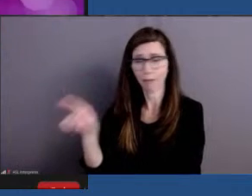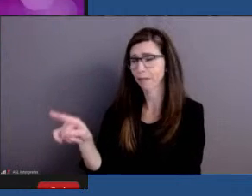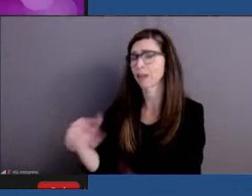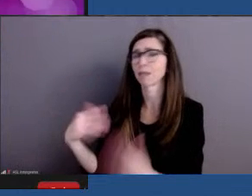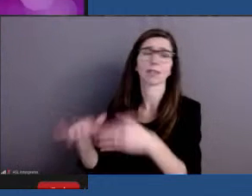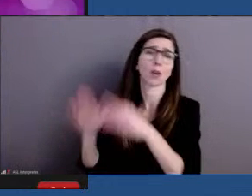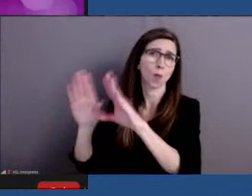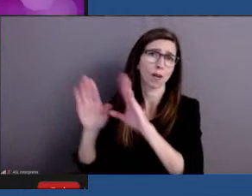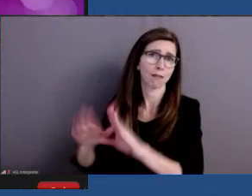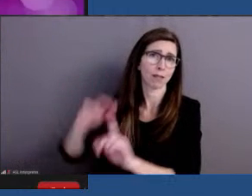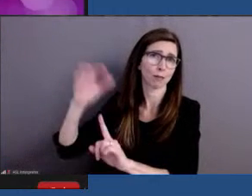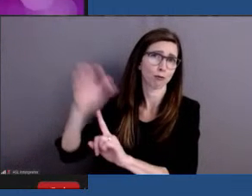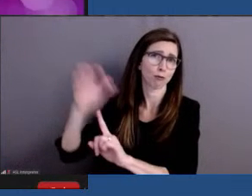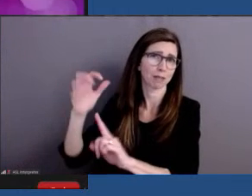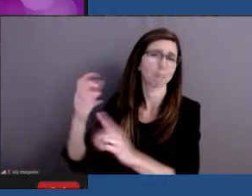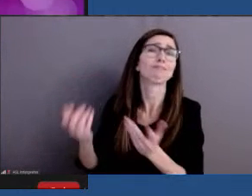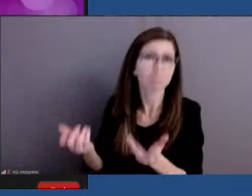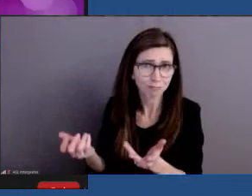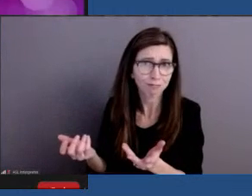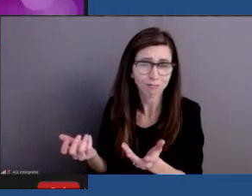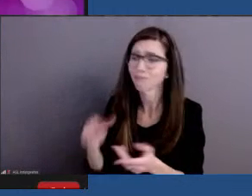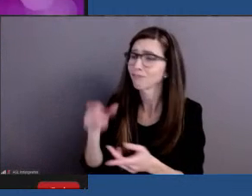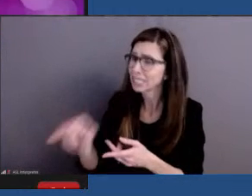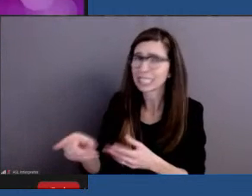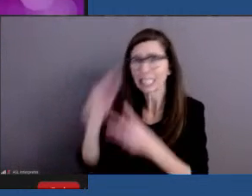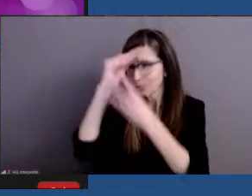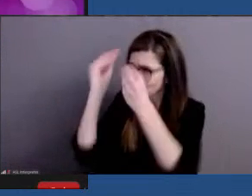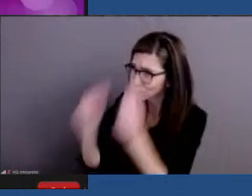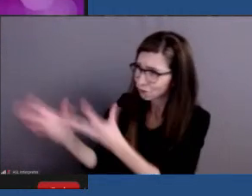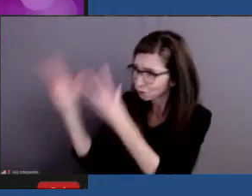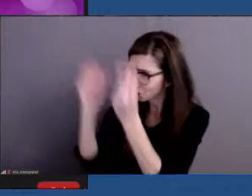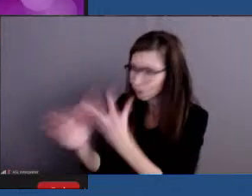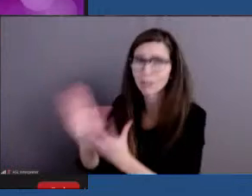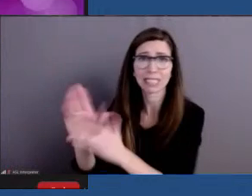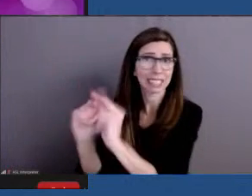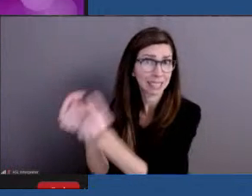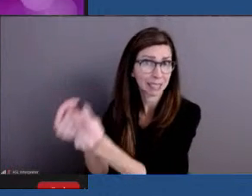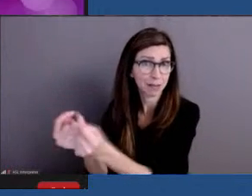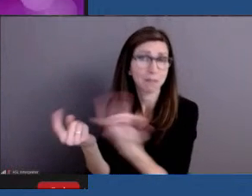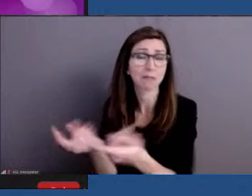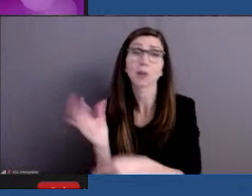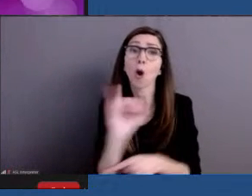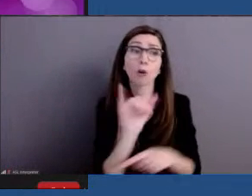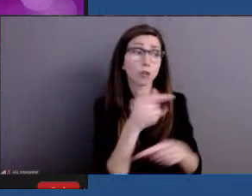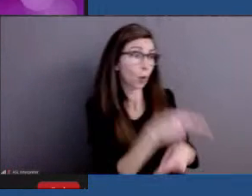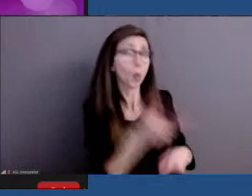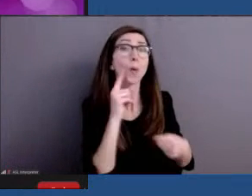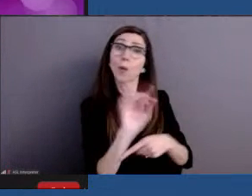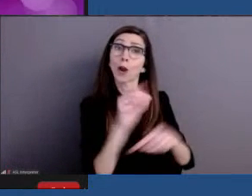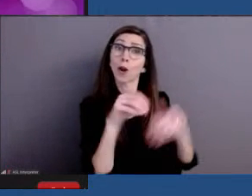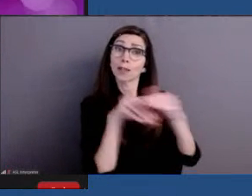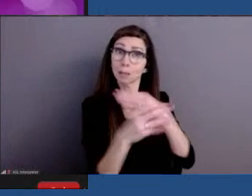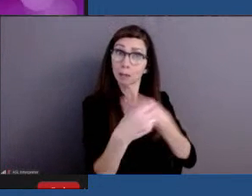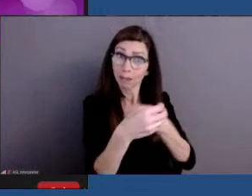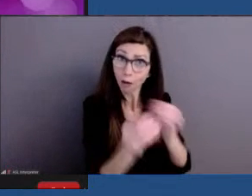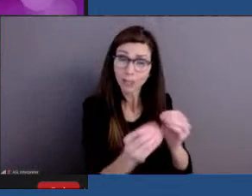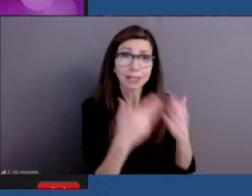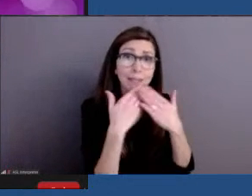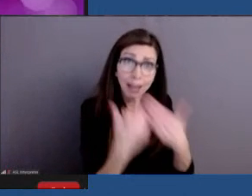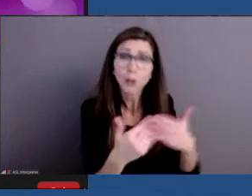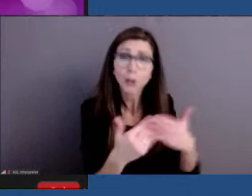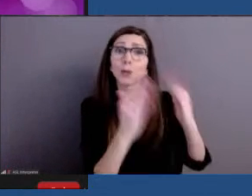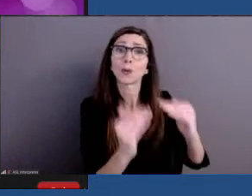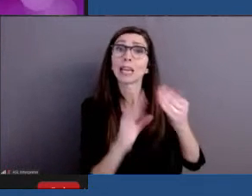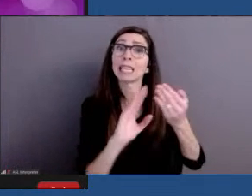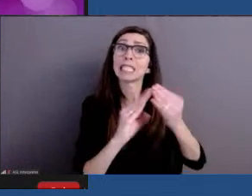committee among his councillor colleagues. I also want to thank the folks at the Accessibility Office and the Office of the City Clerk for